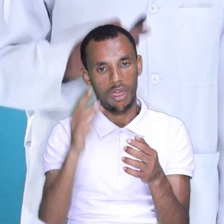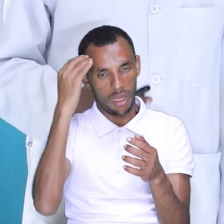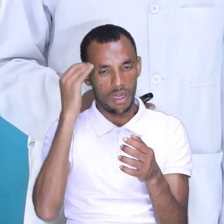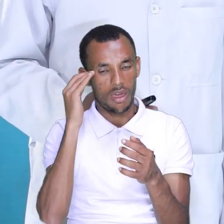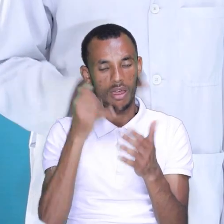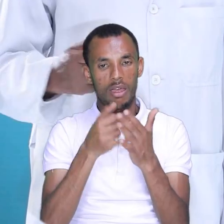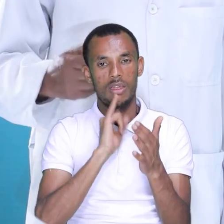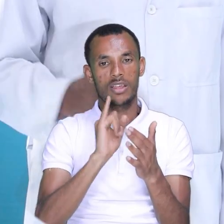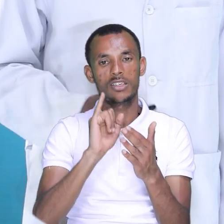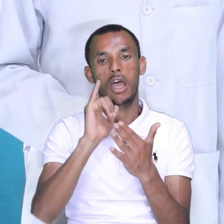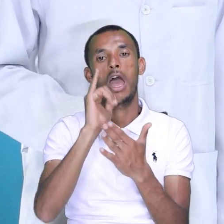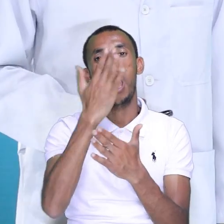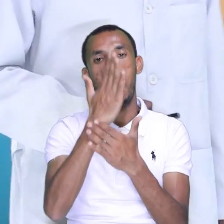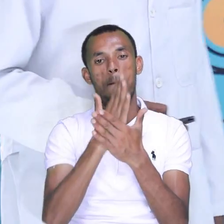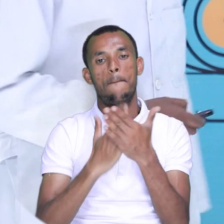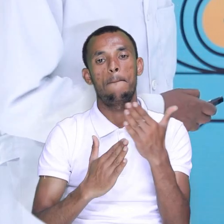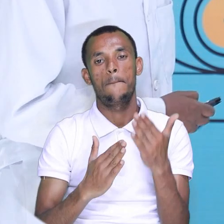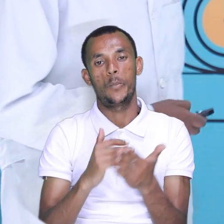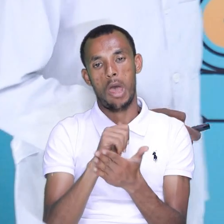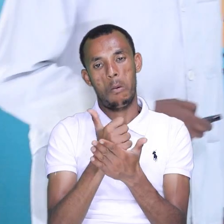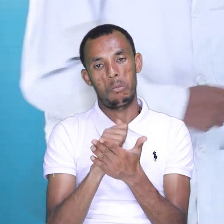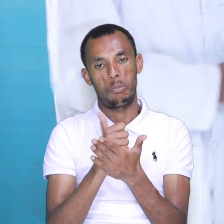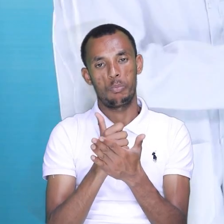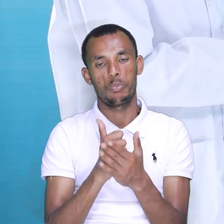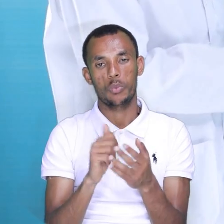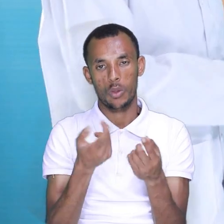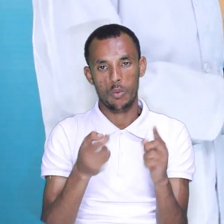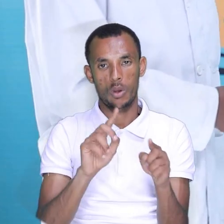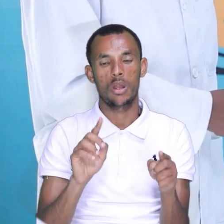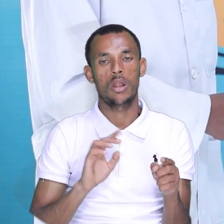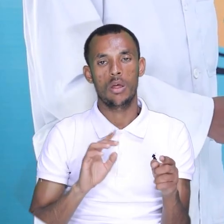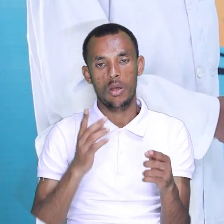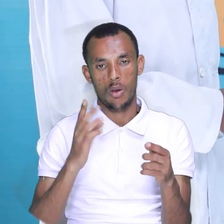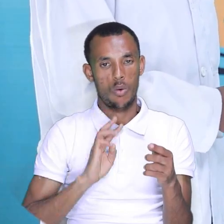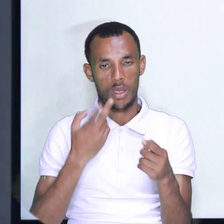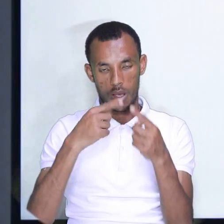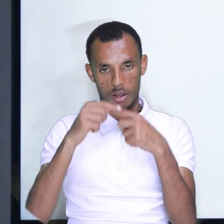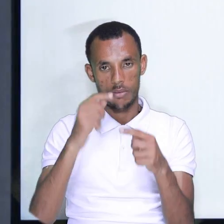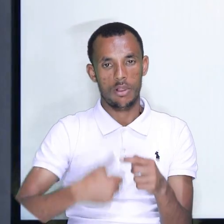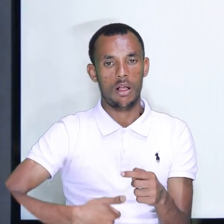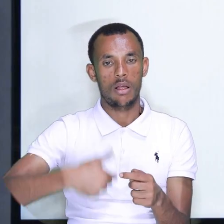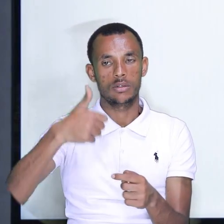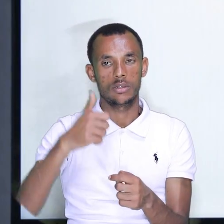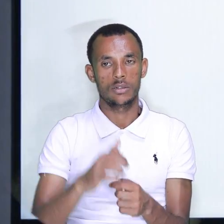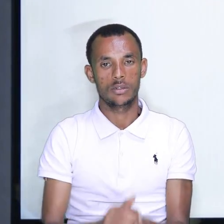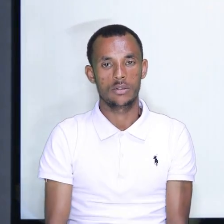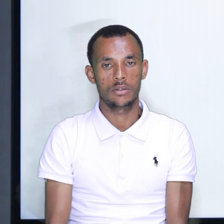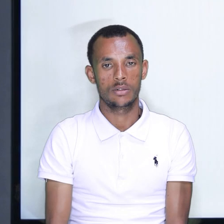head, it is half it will be. When you are coming to the other one,